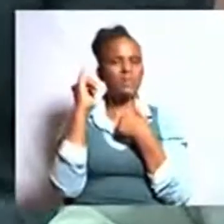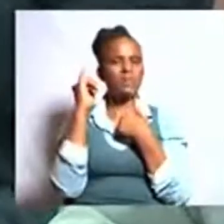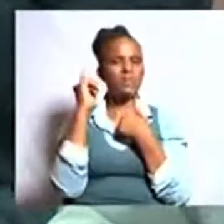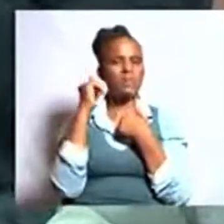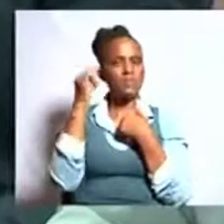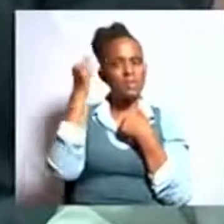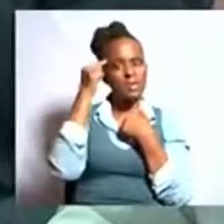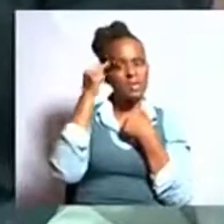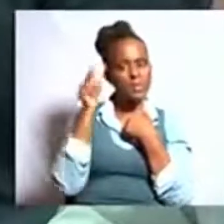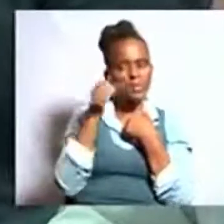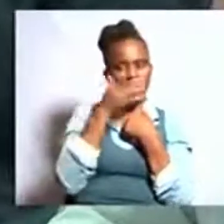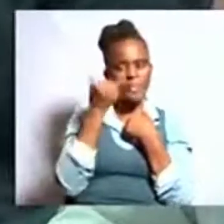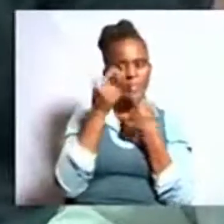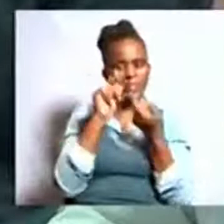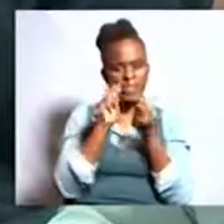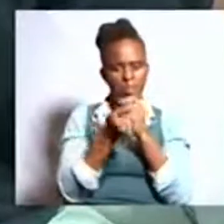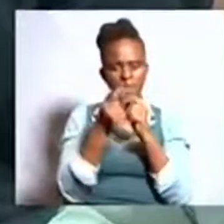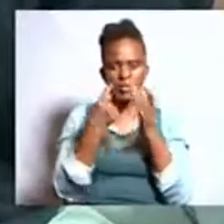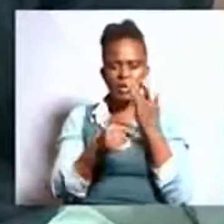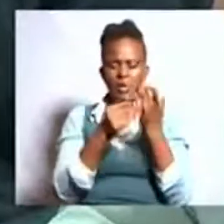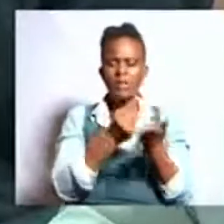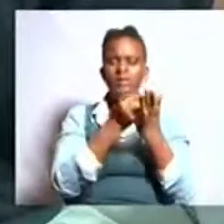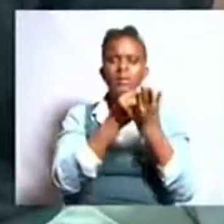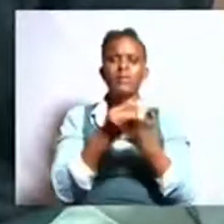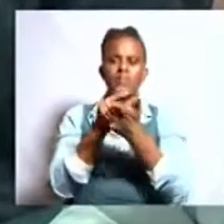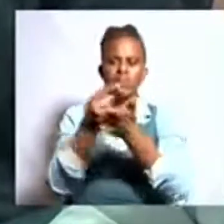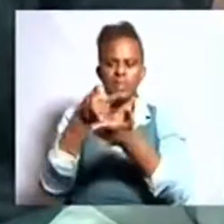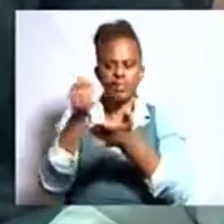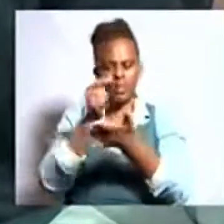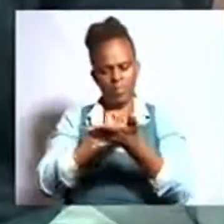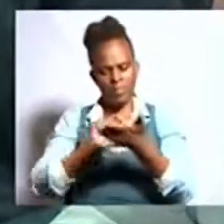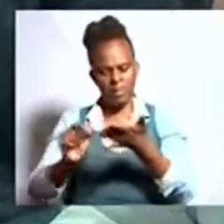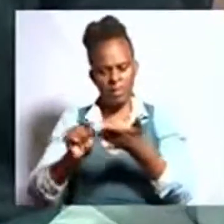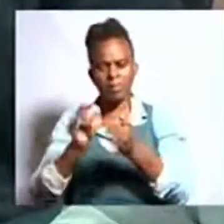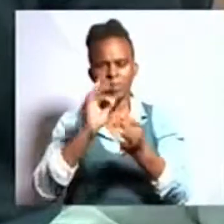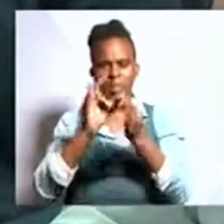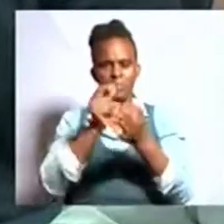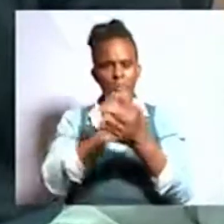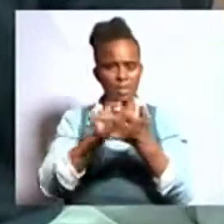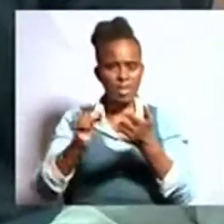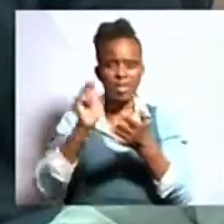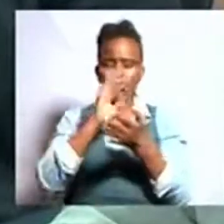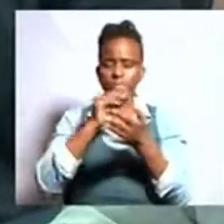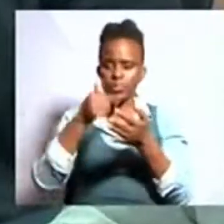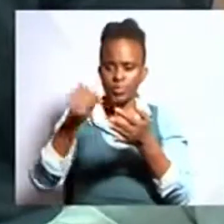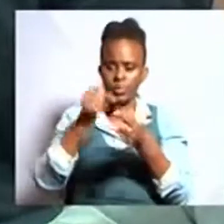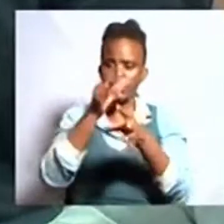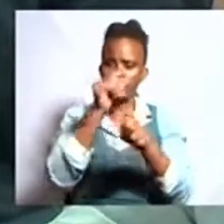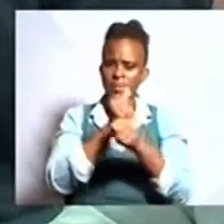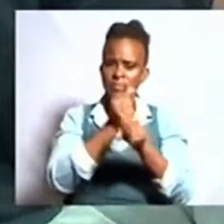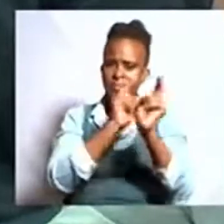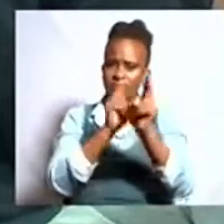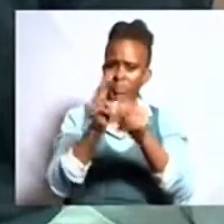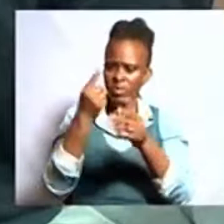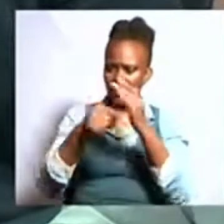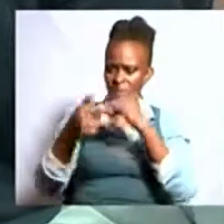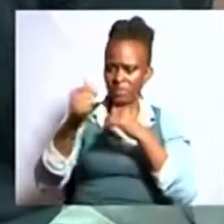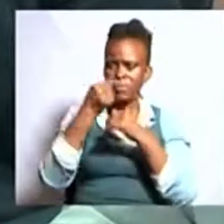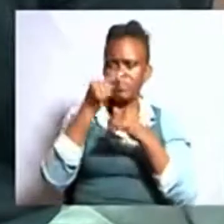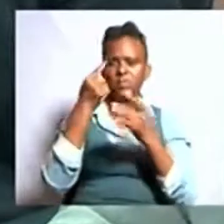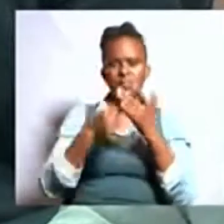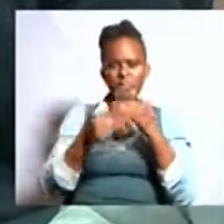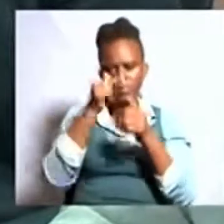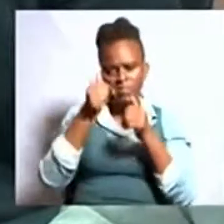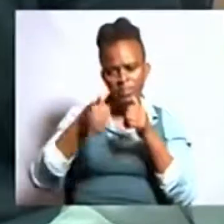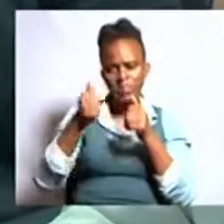the government should turn this into grants. Did you write, and if you wrote, did you get any response? What did they say? Because